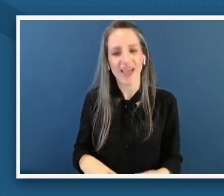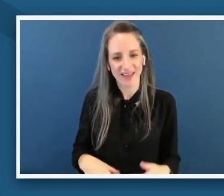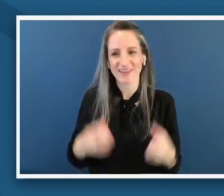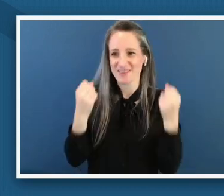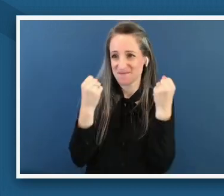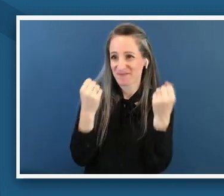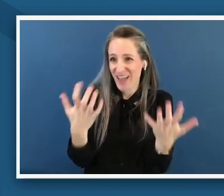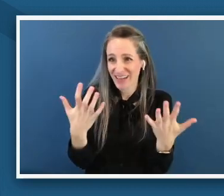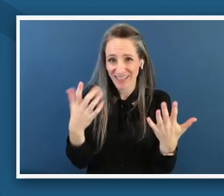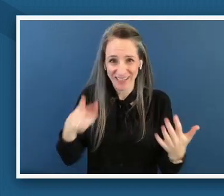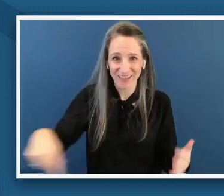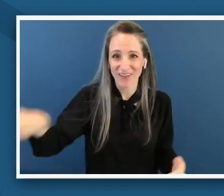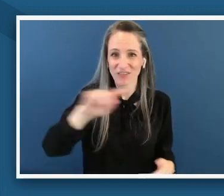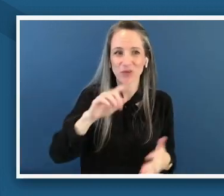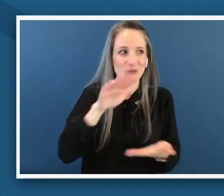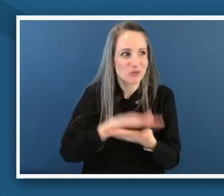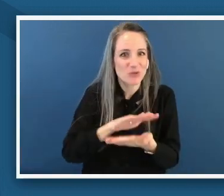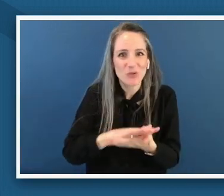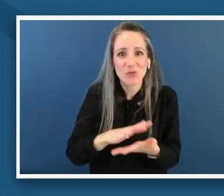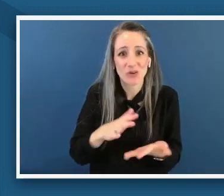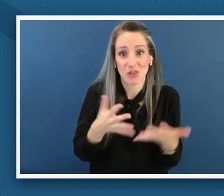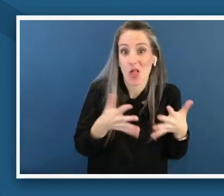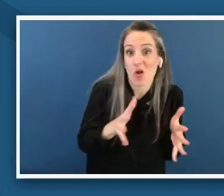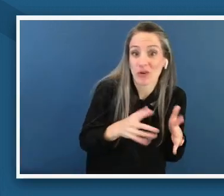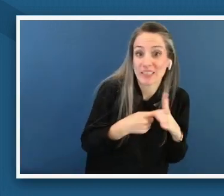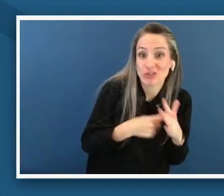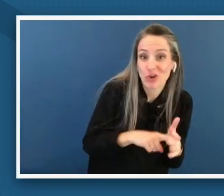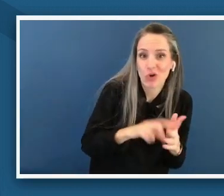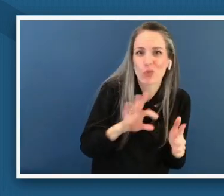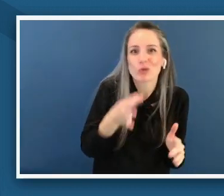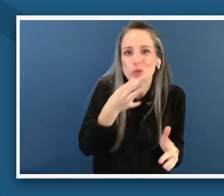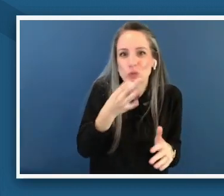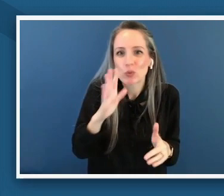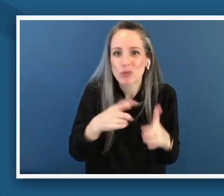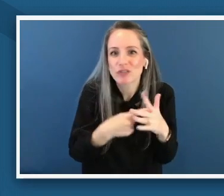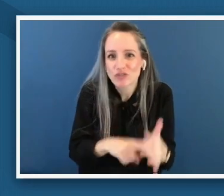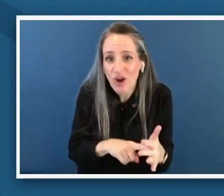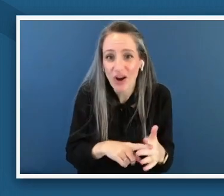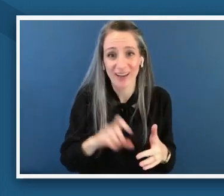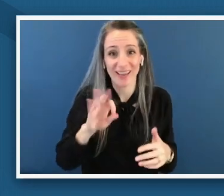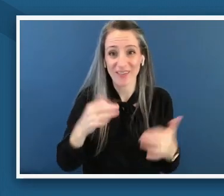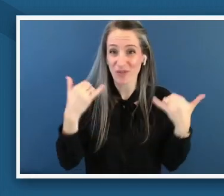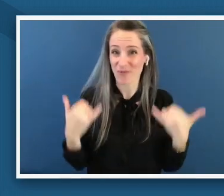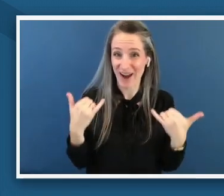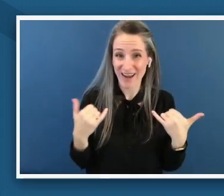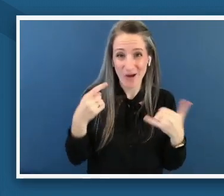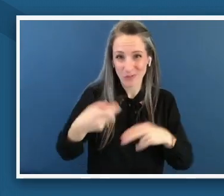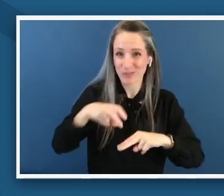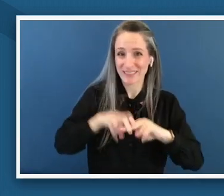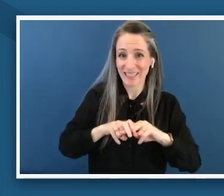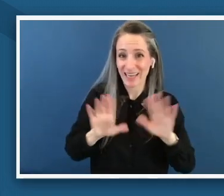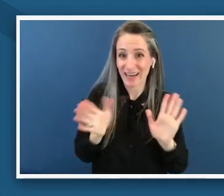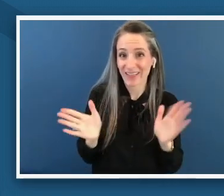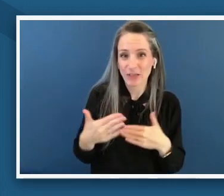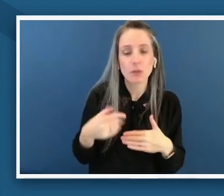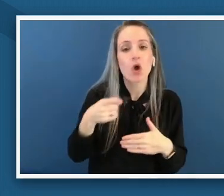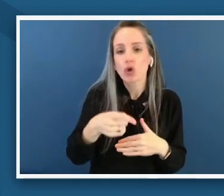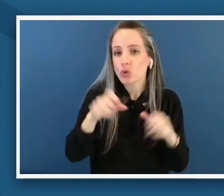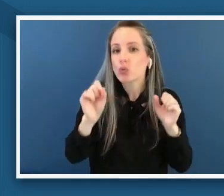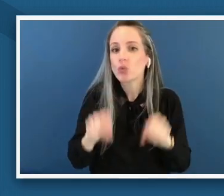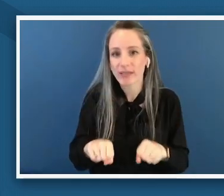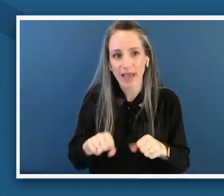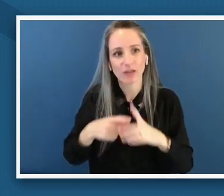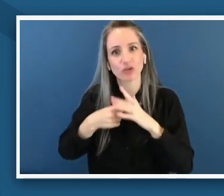about to roll in, and some people have already started. So if you're in a classroom today, you can do this tomorrow. That's a cool thing about a